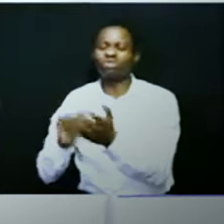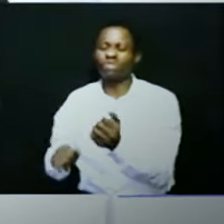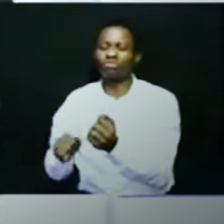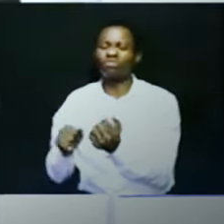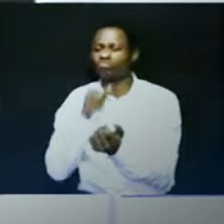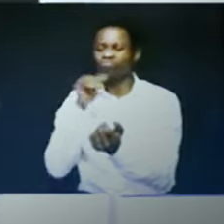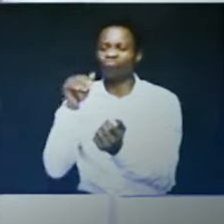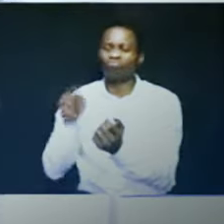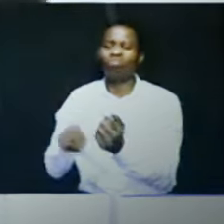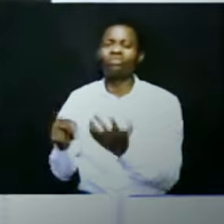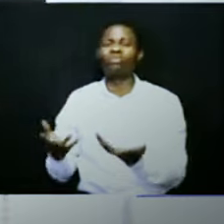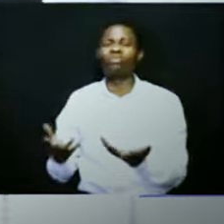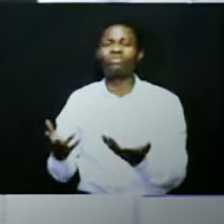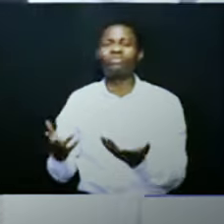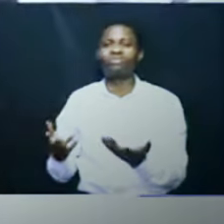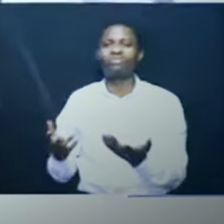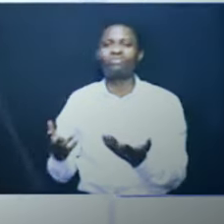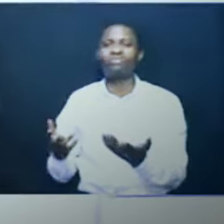superstition.